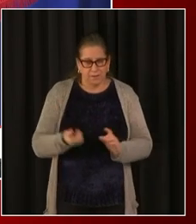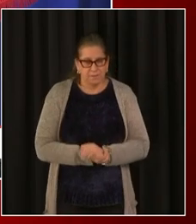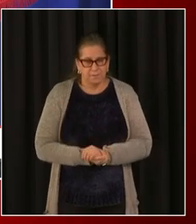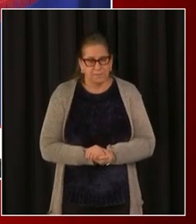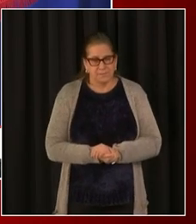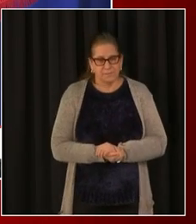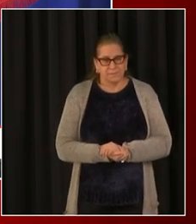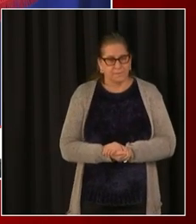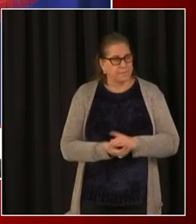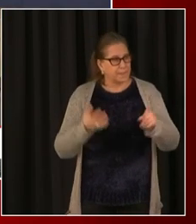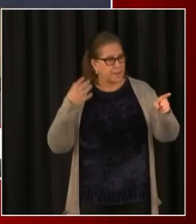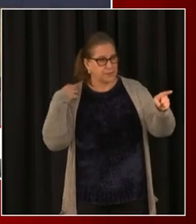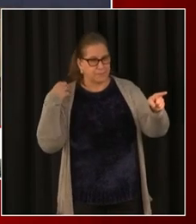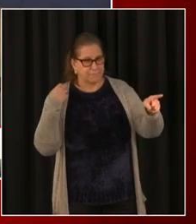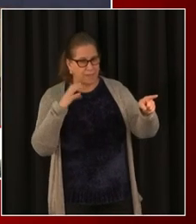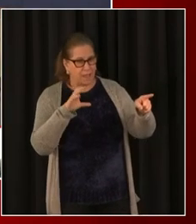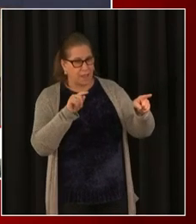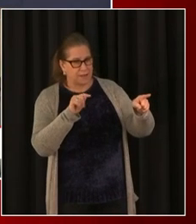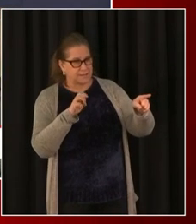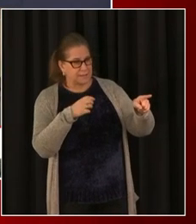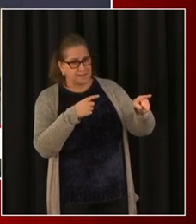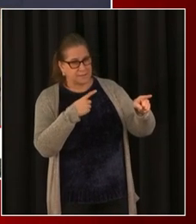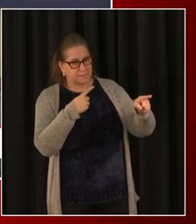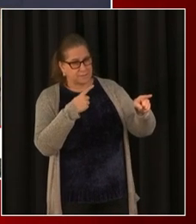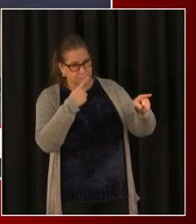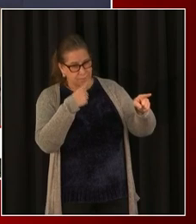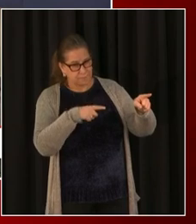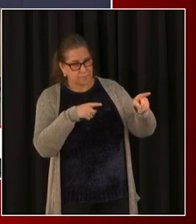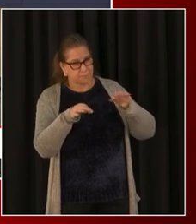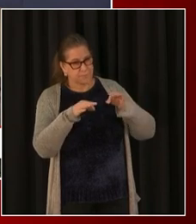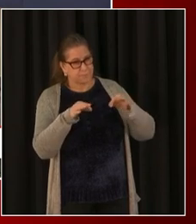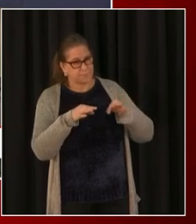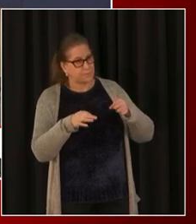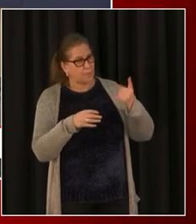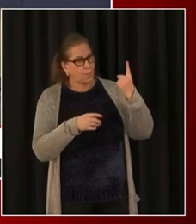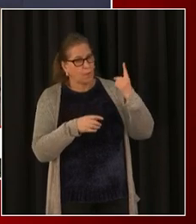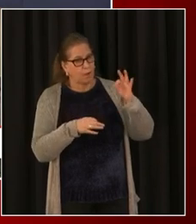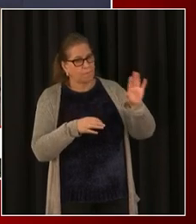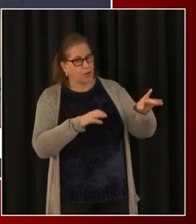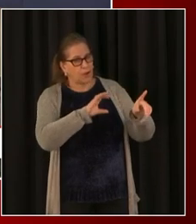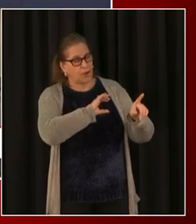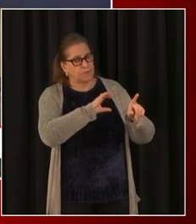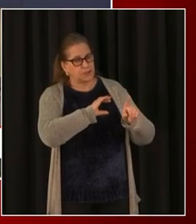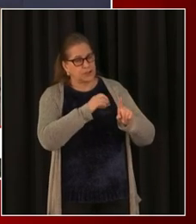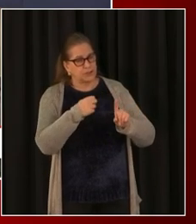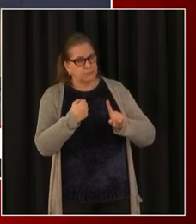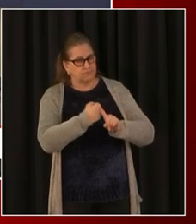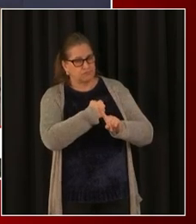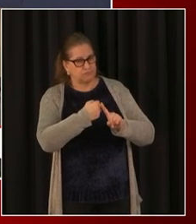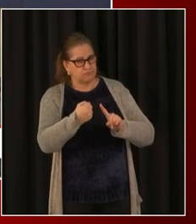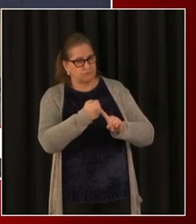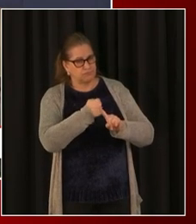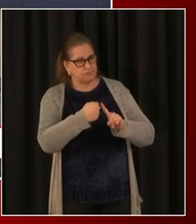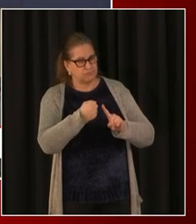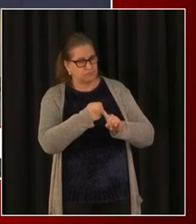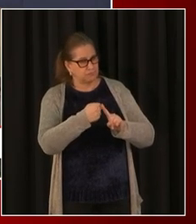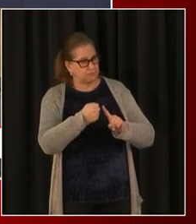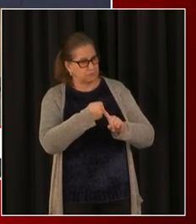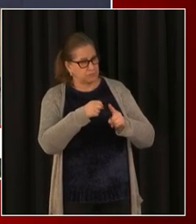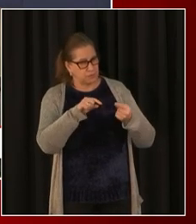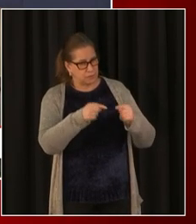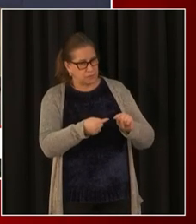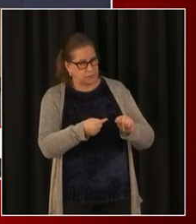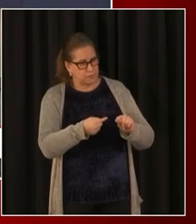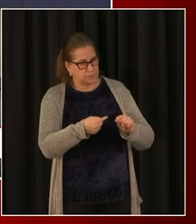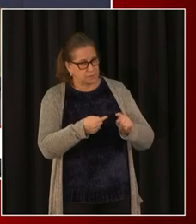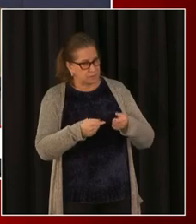You described vividly one of your officers being beaten and tased during the attack. Can you update us on his condition or her condition? I can't even remember if it